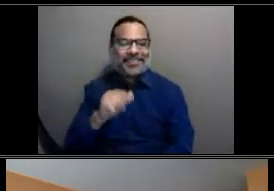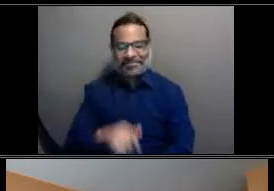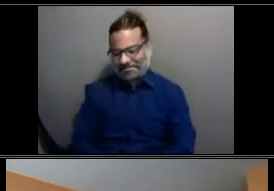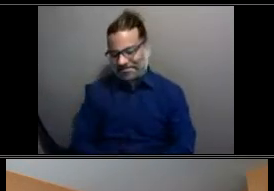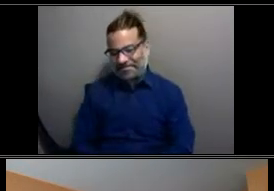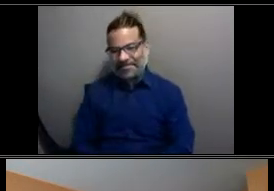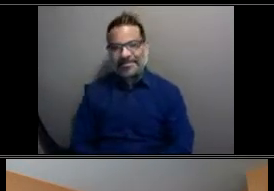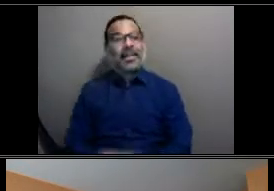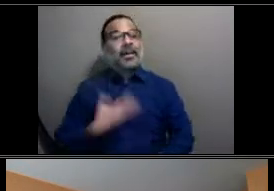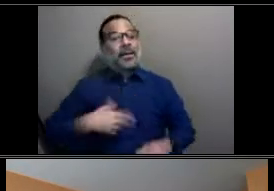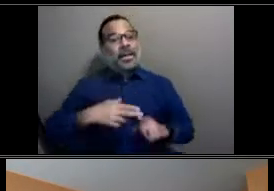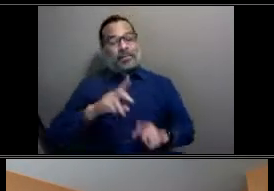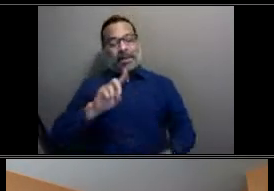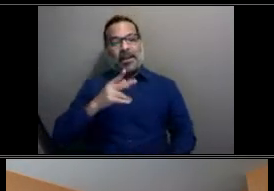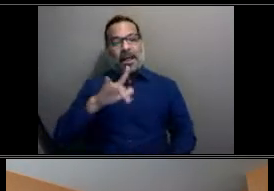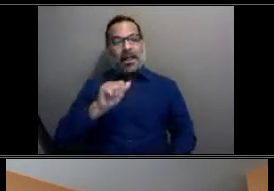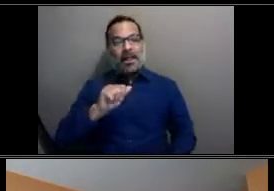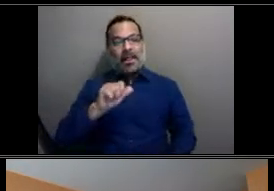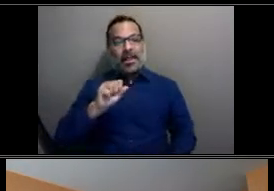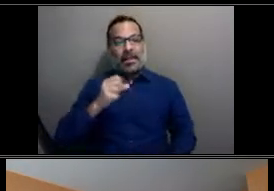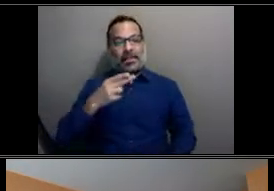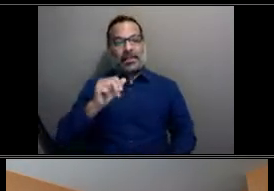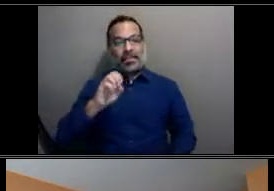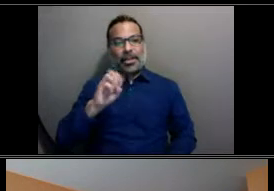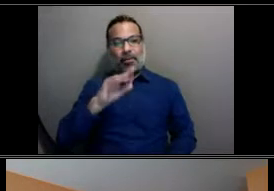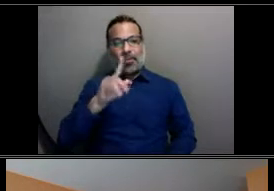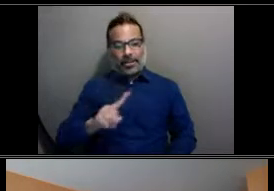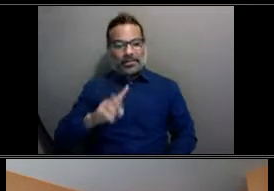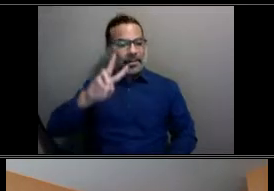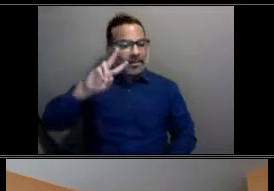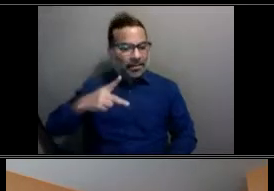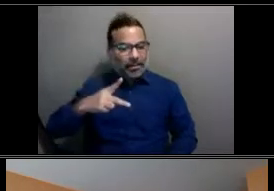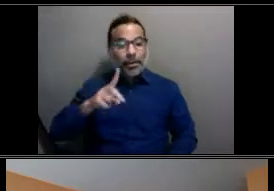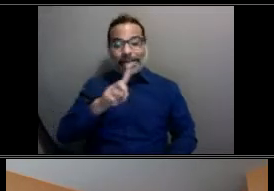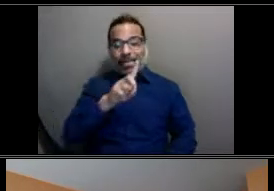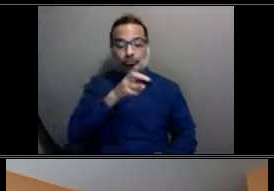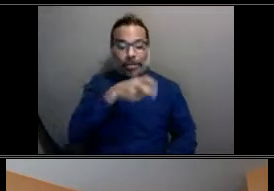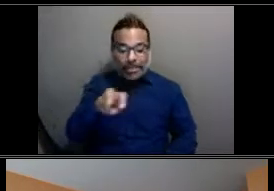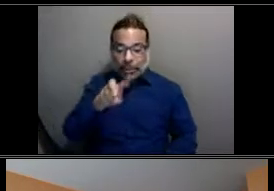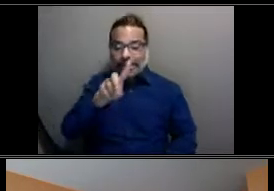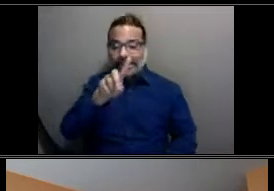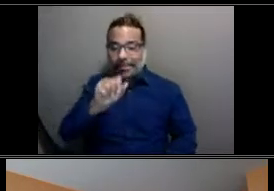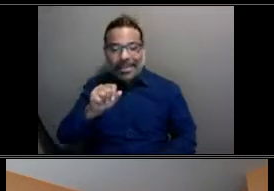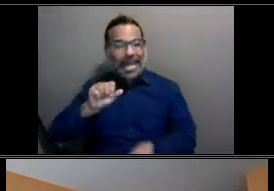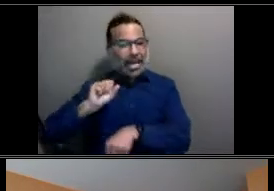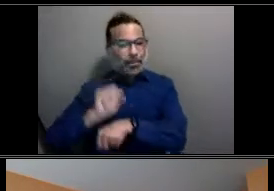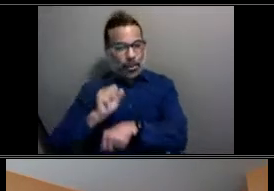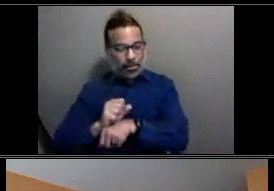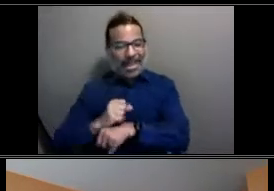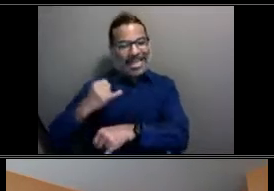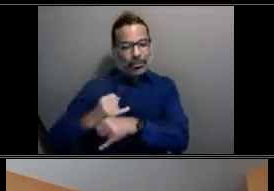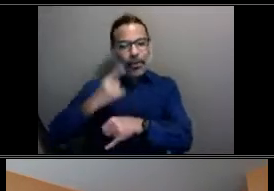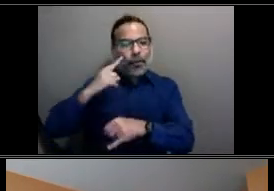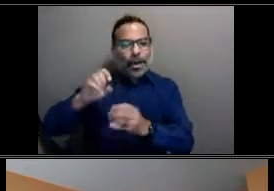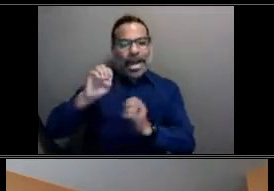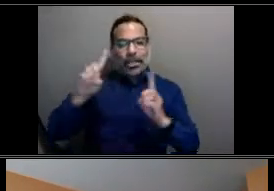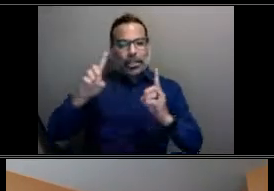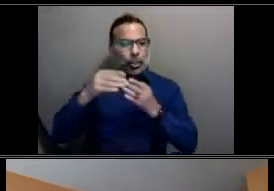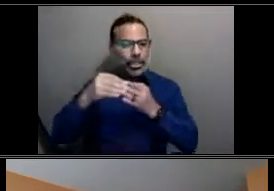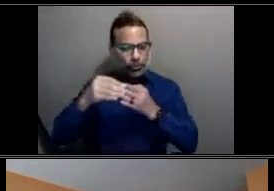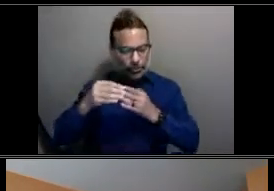And my name is Dahlia Shaywitz. I'm Vice President for Transition, Disability, and Employment at the Institute for Educational